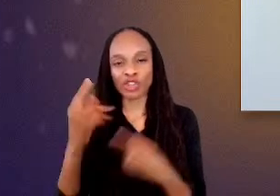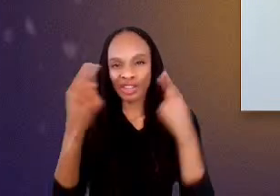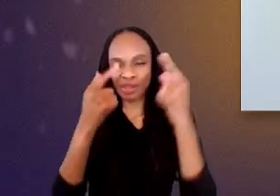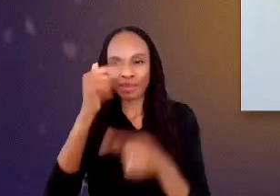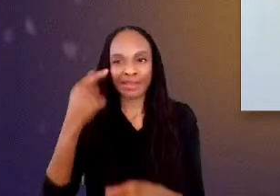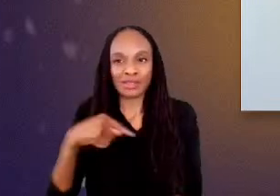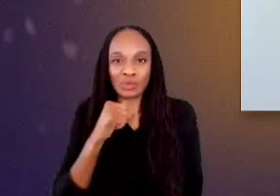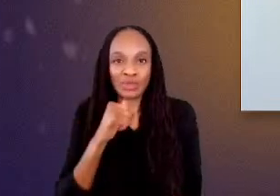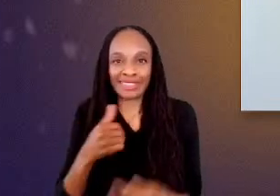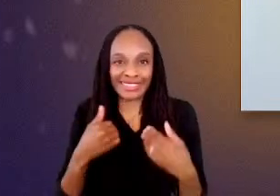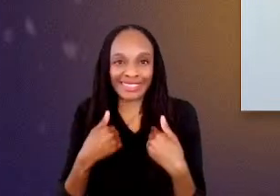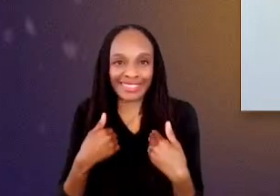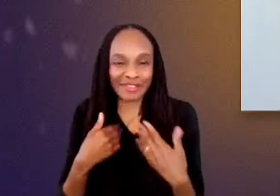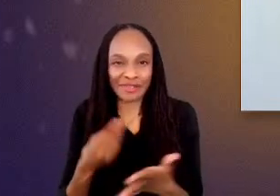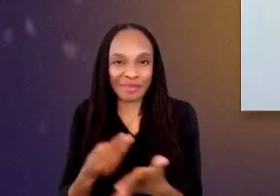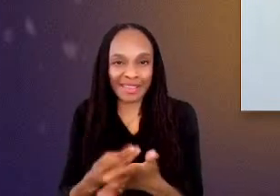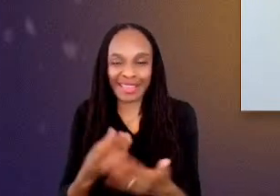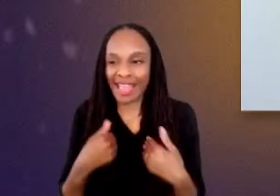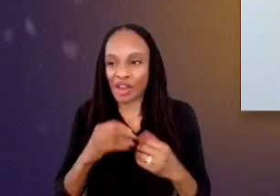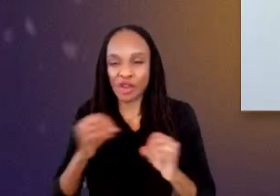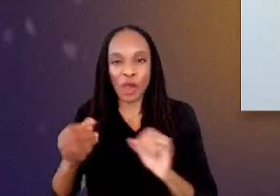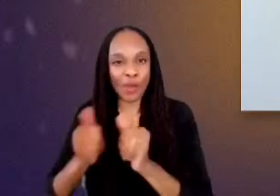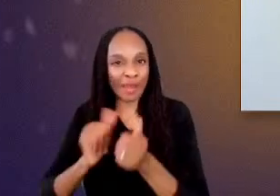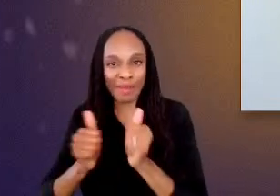no campaign that we could launch